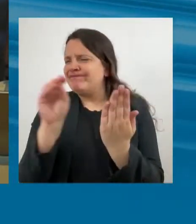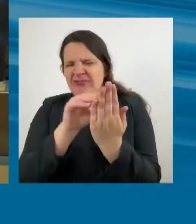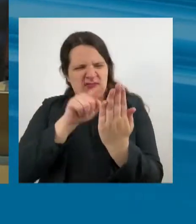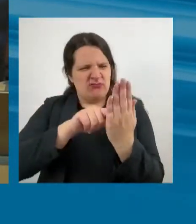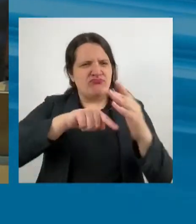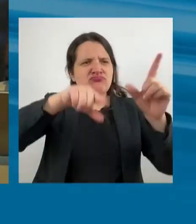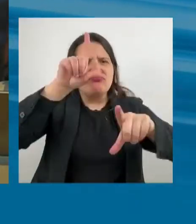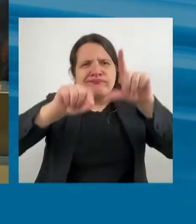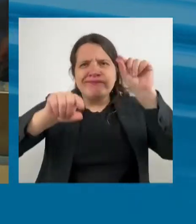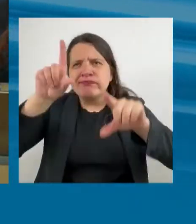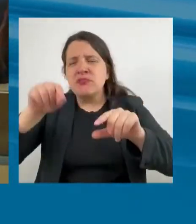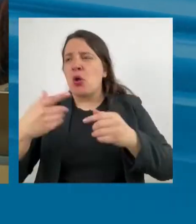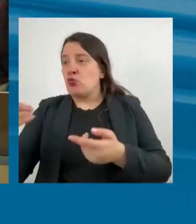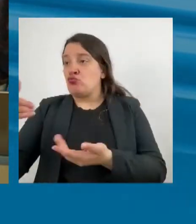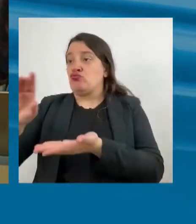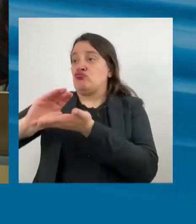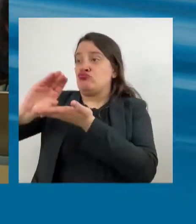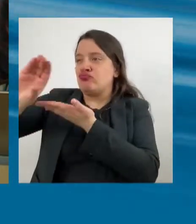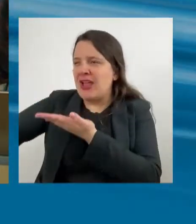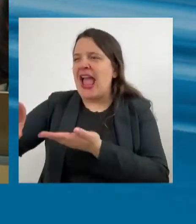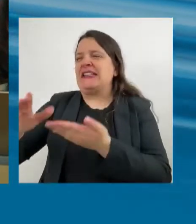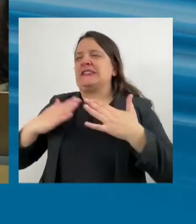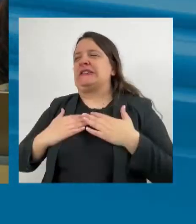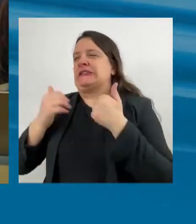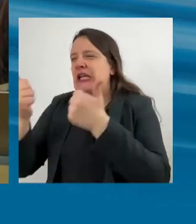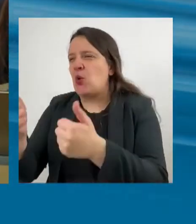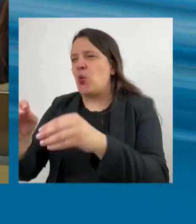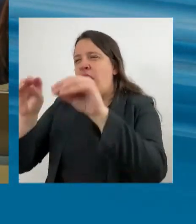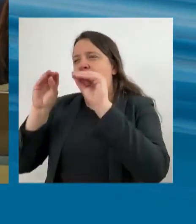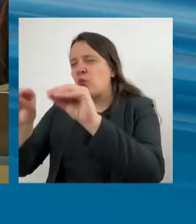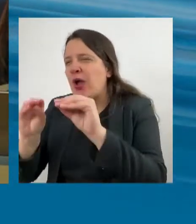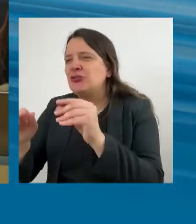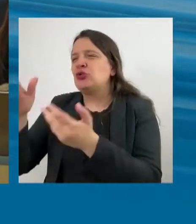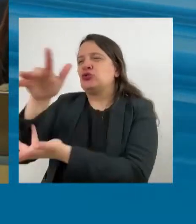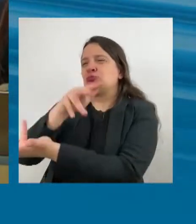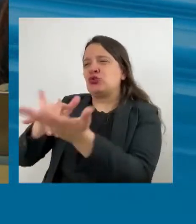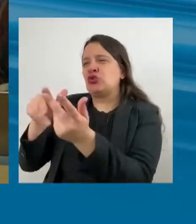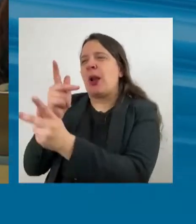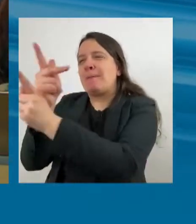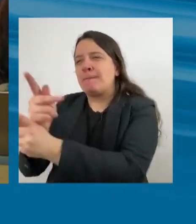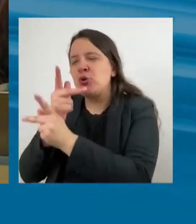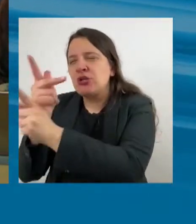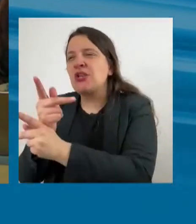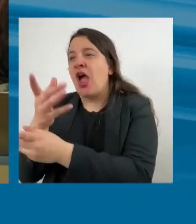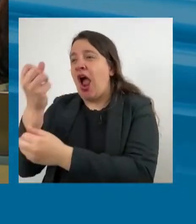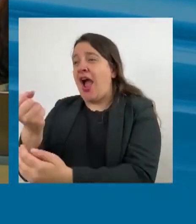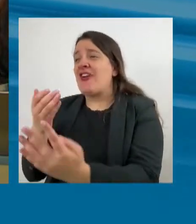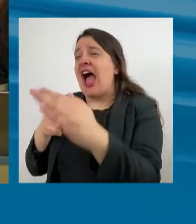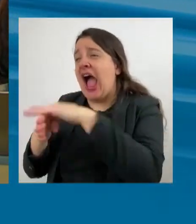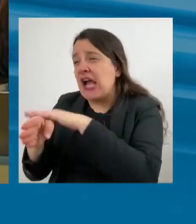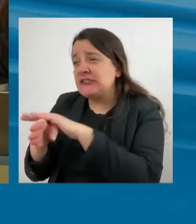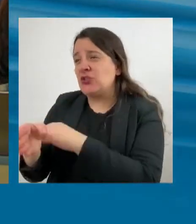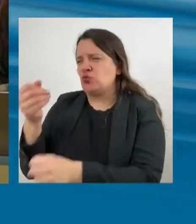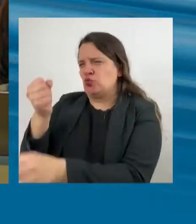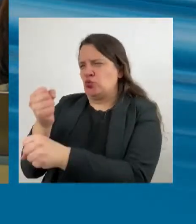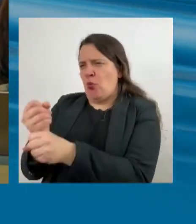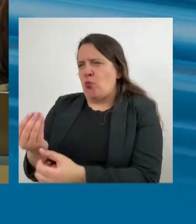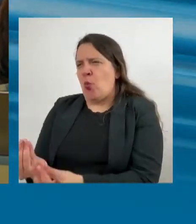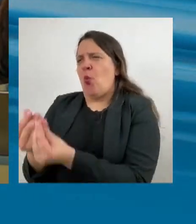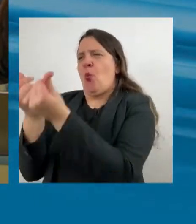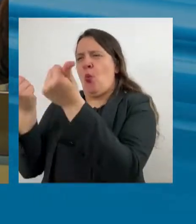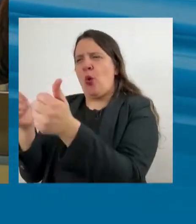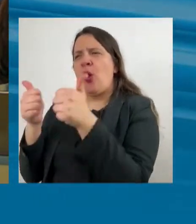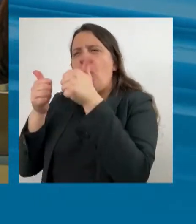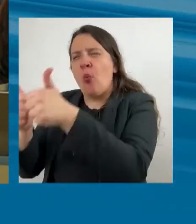economic spheres related to income, health, education, social protection, access to quality